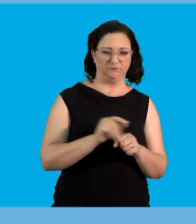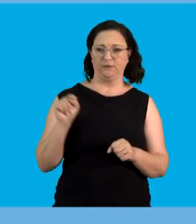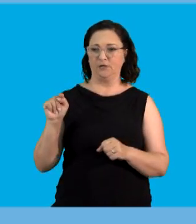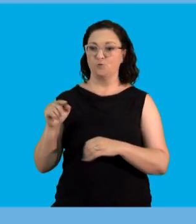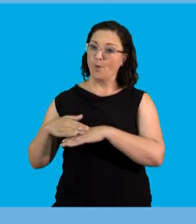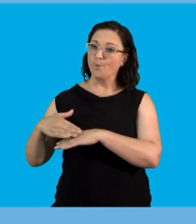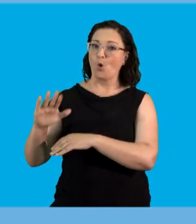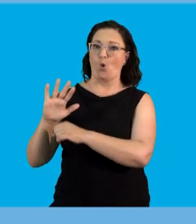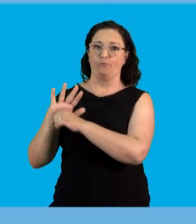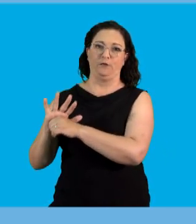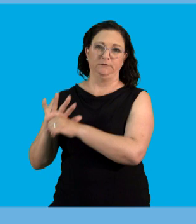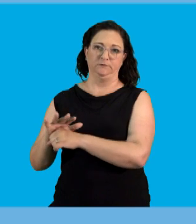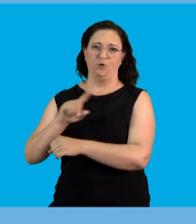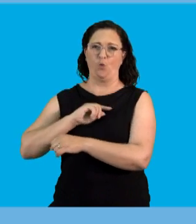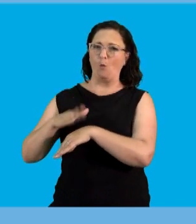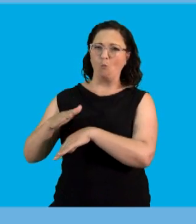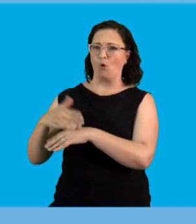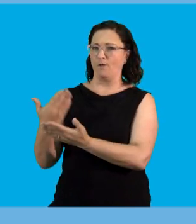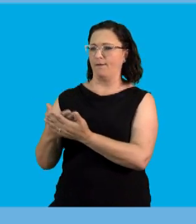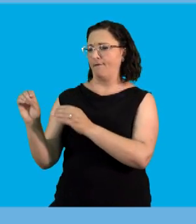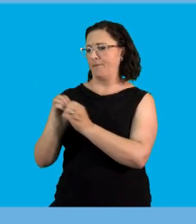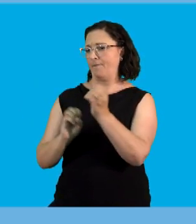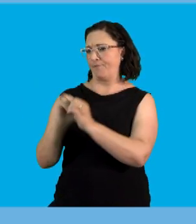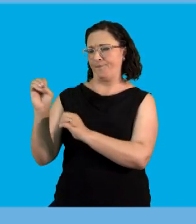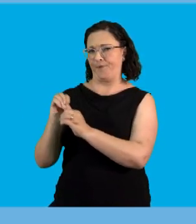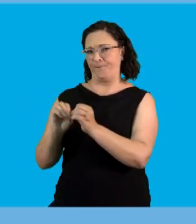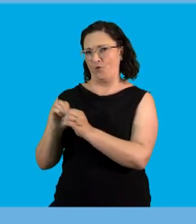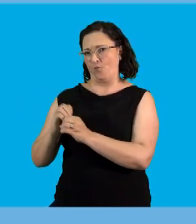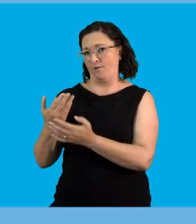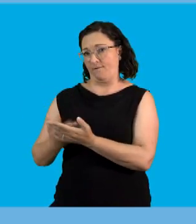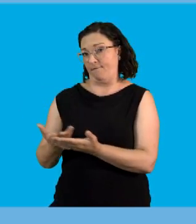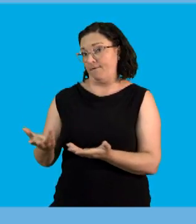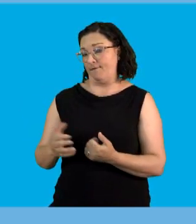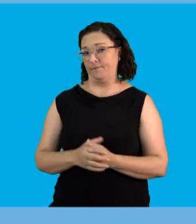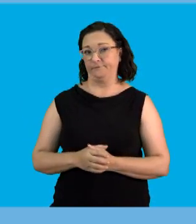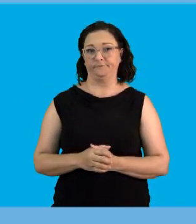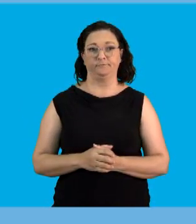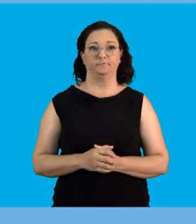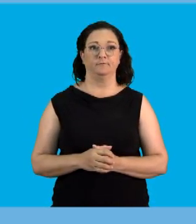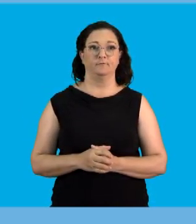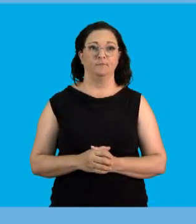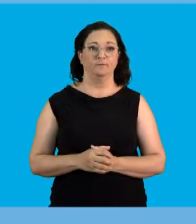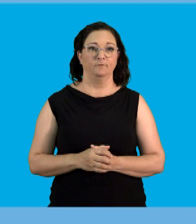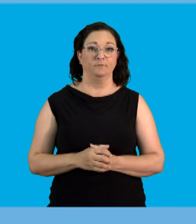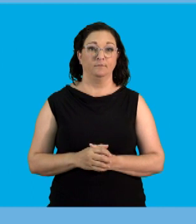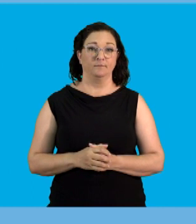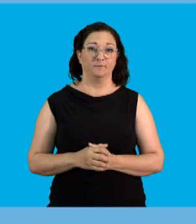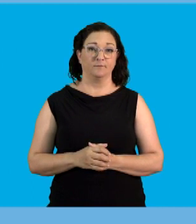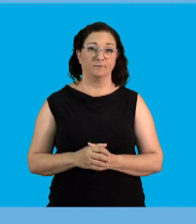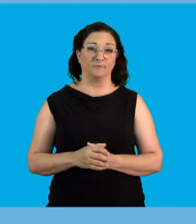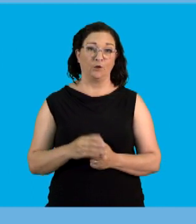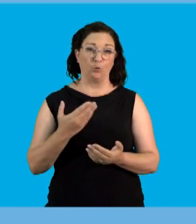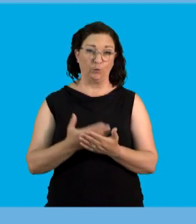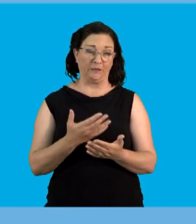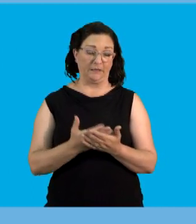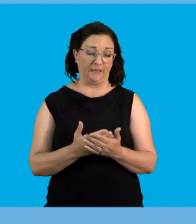pressure on this picture here because there's more particles that are colliding in that particular container. So then we are saying if